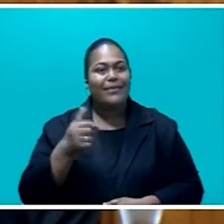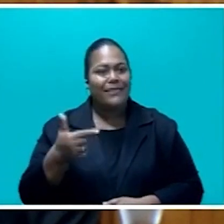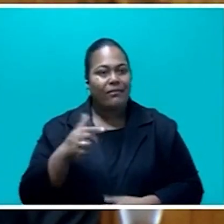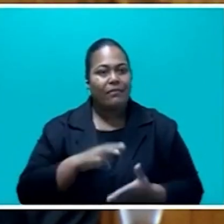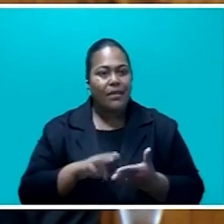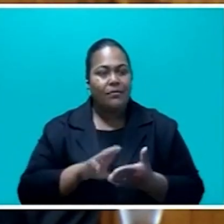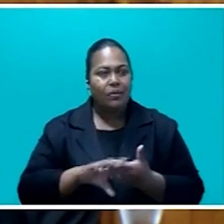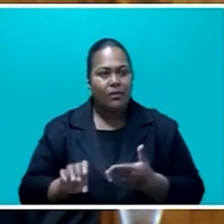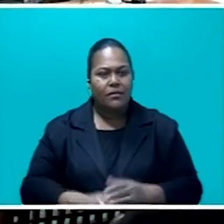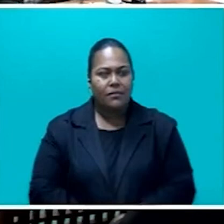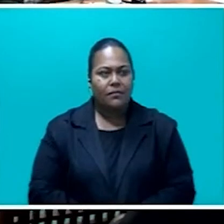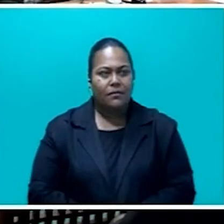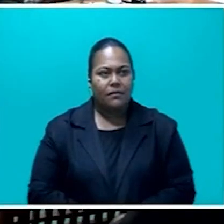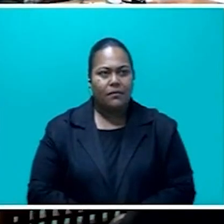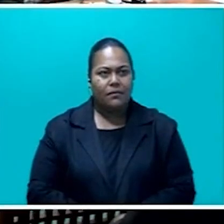Thank you.